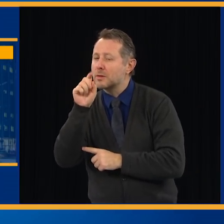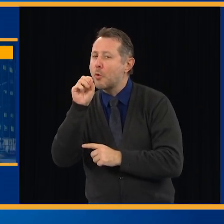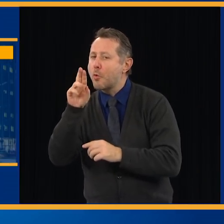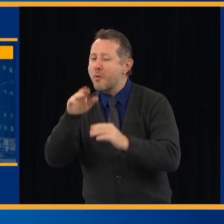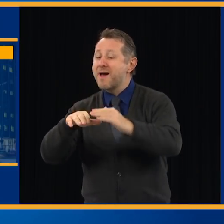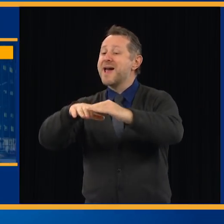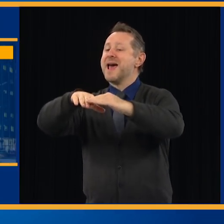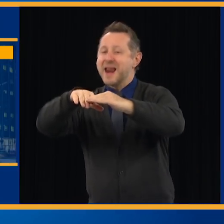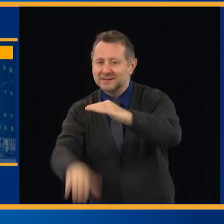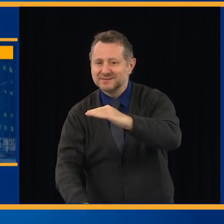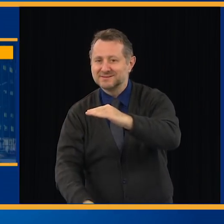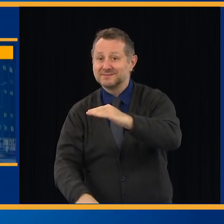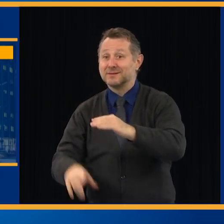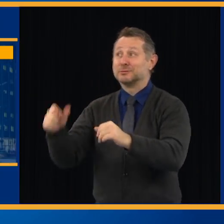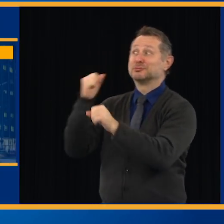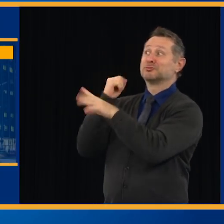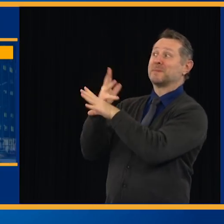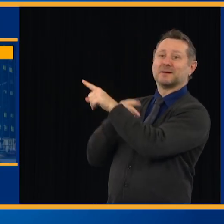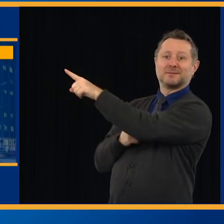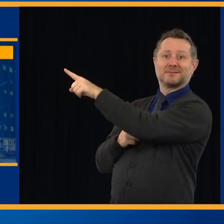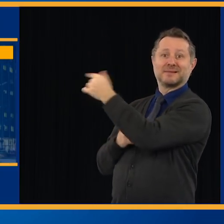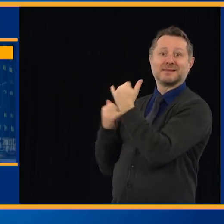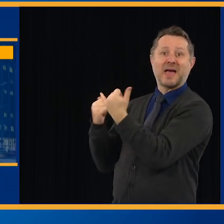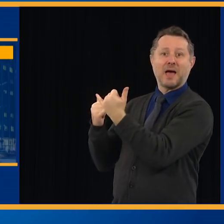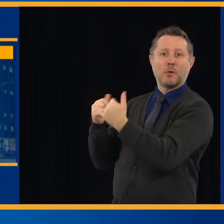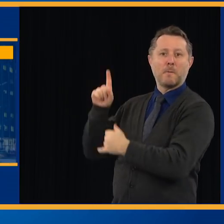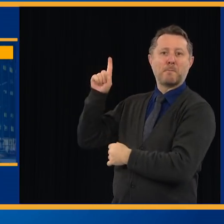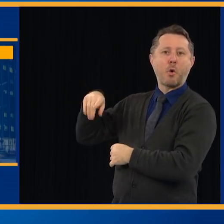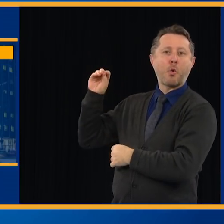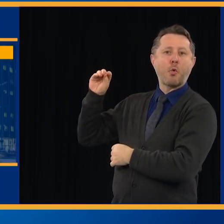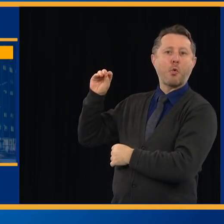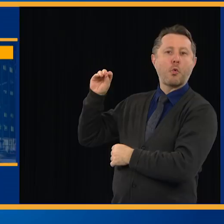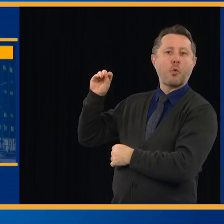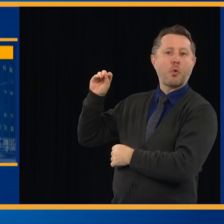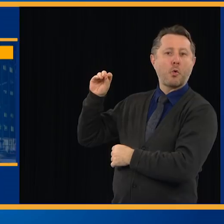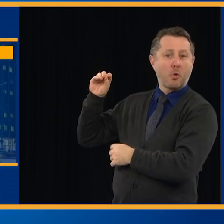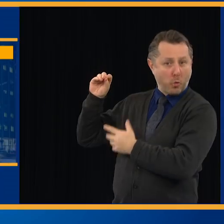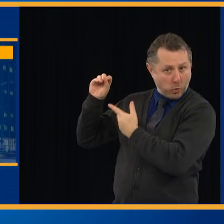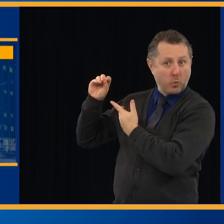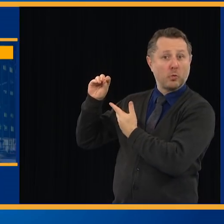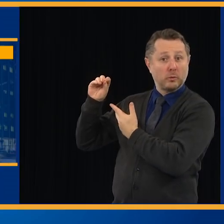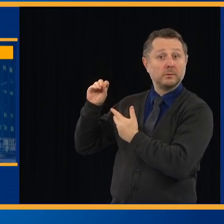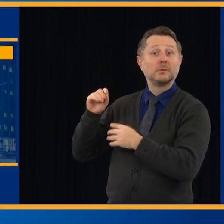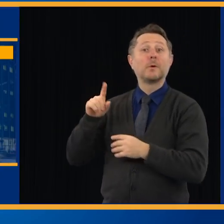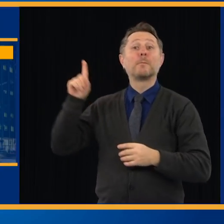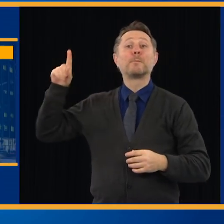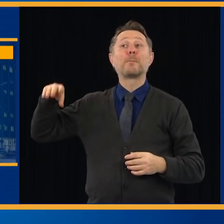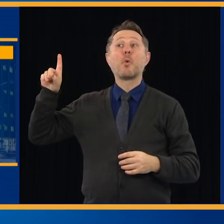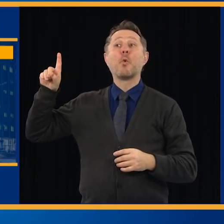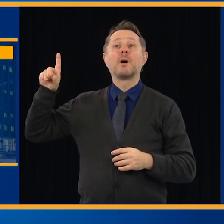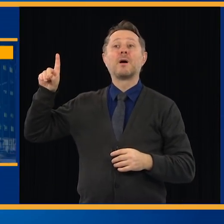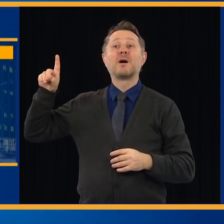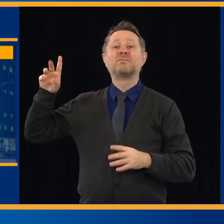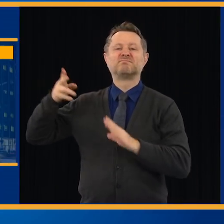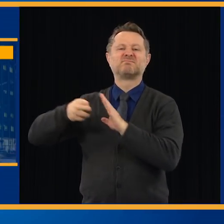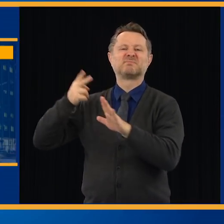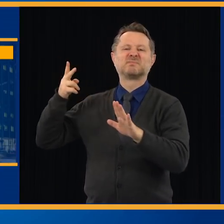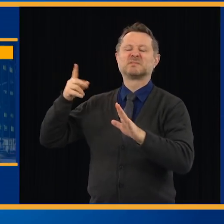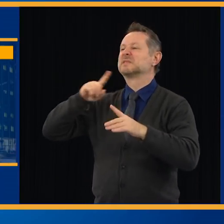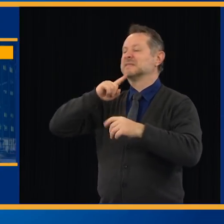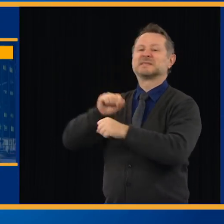at 0.1. If it gets to 1.1, that is textbook outbreak.